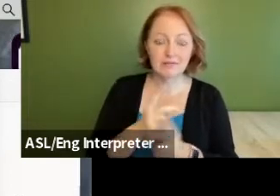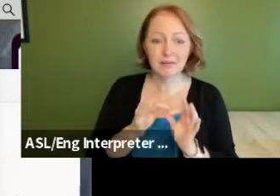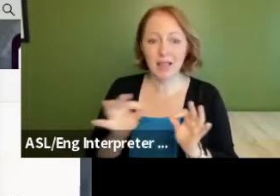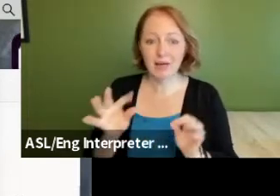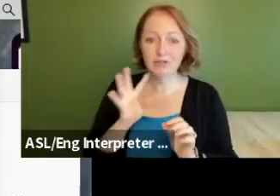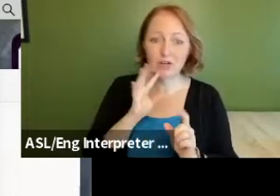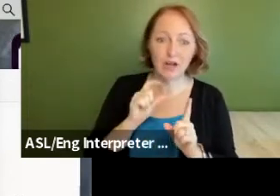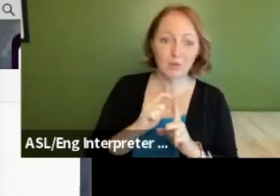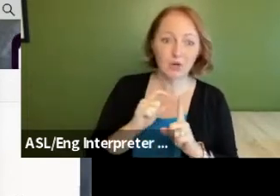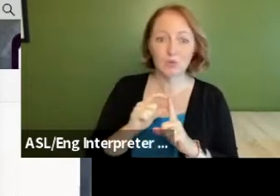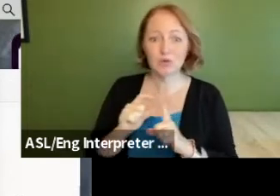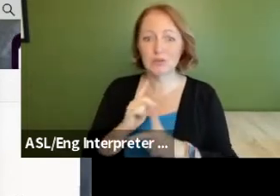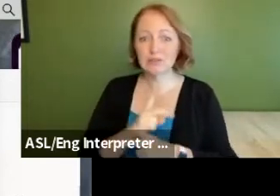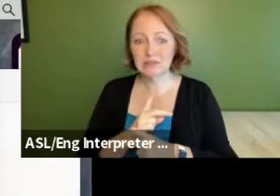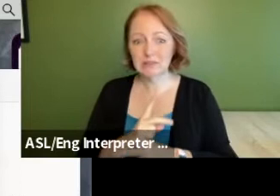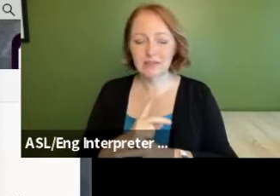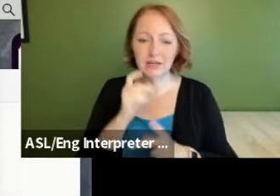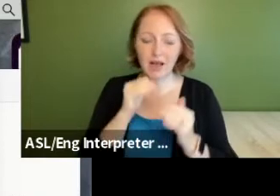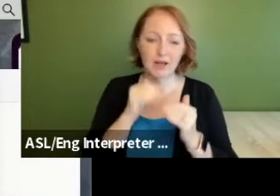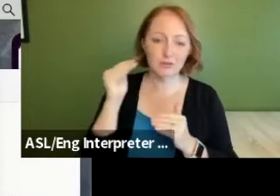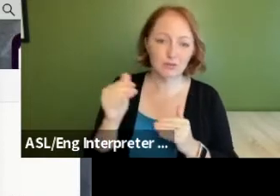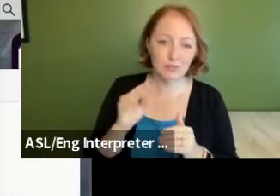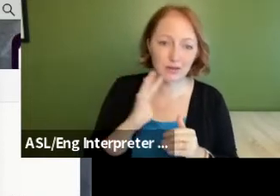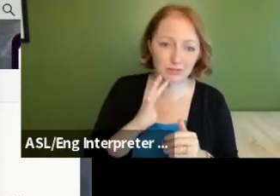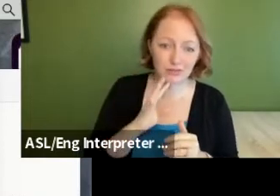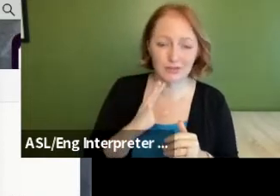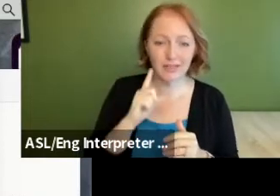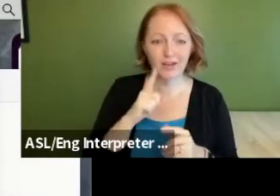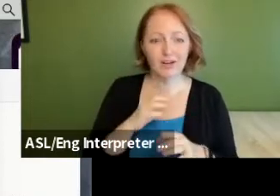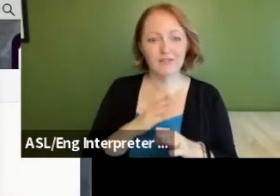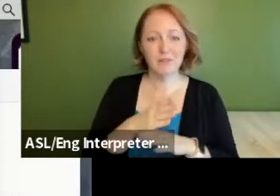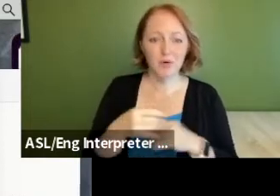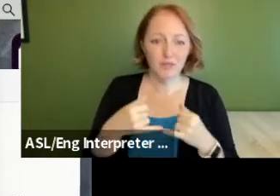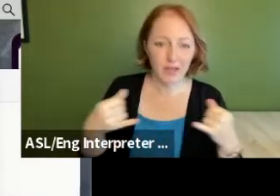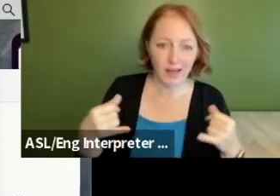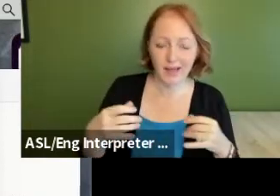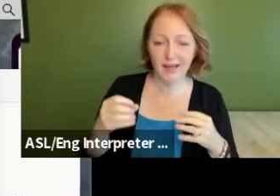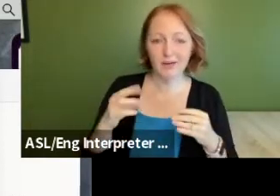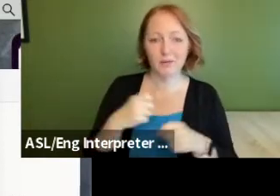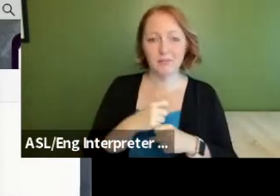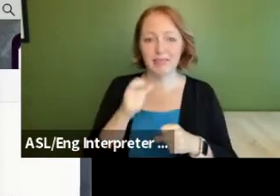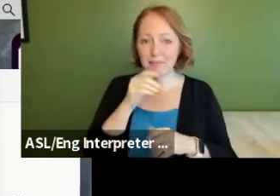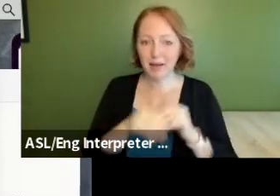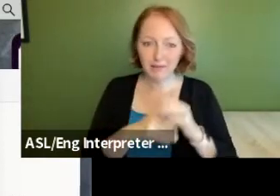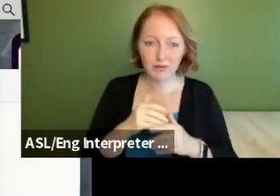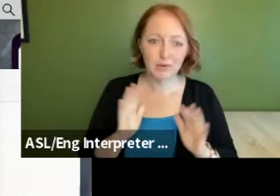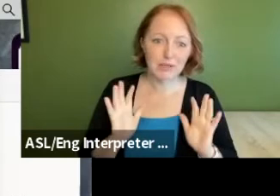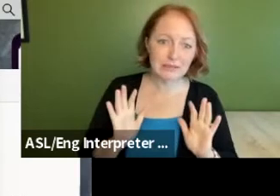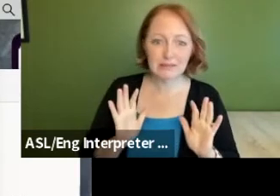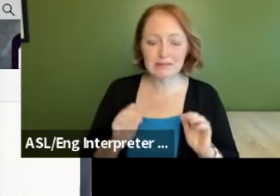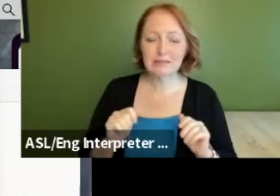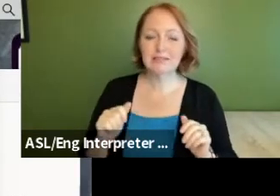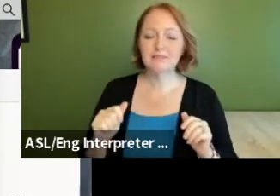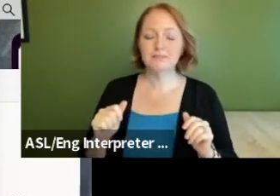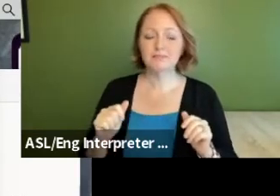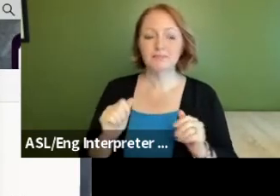language, my words, and making sure that I wasn't saying anything that could have crossed a boundary, that could have made some students feel uncomfortable.